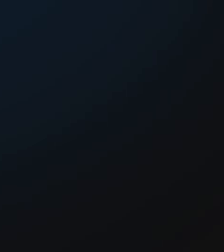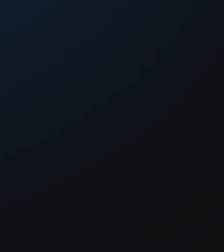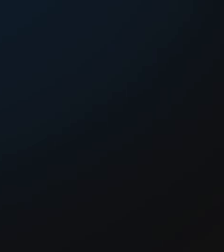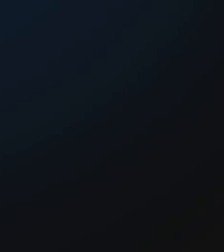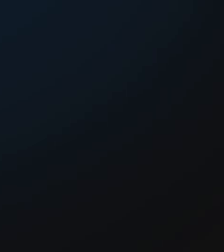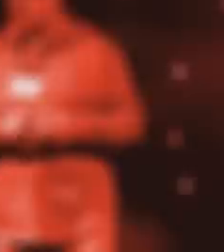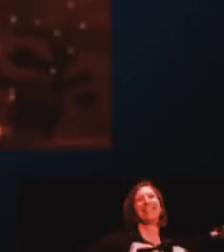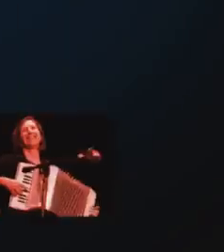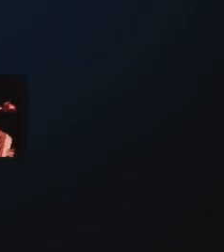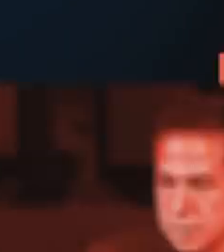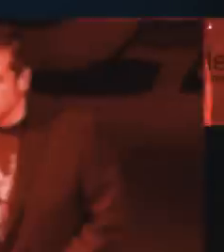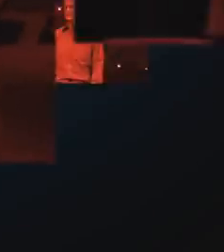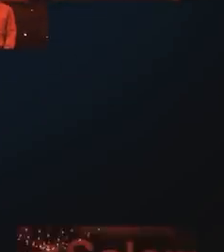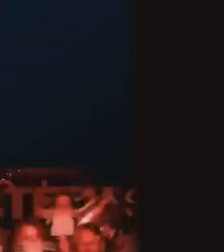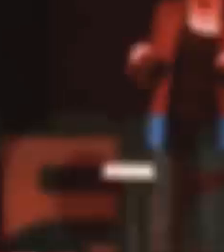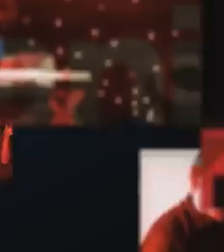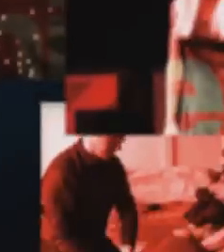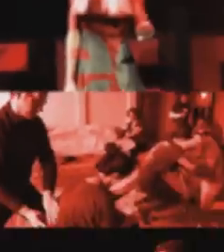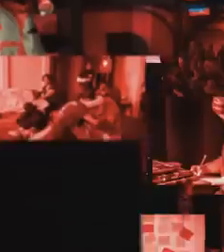We're going to talk about